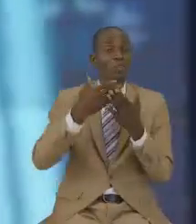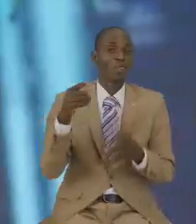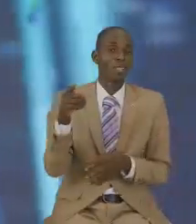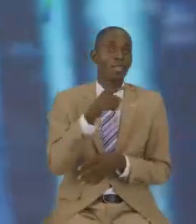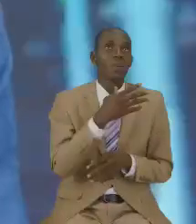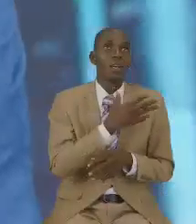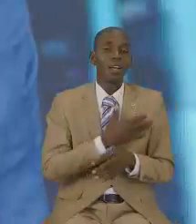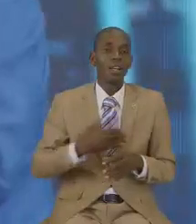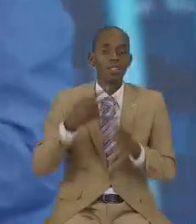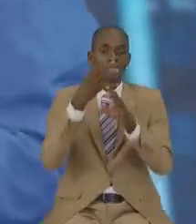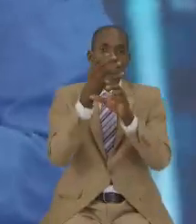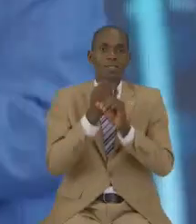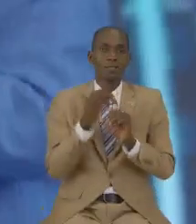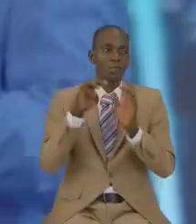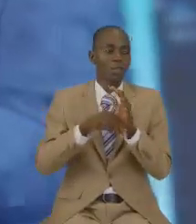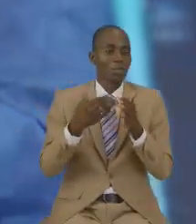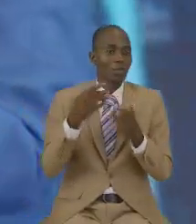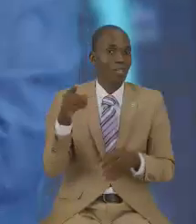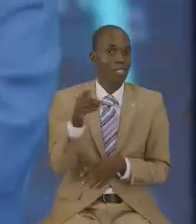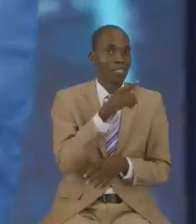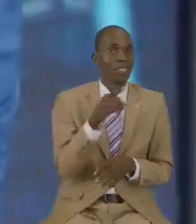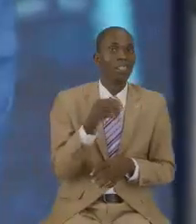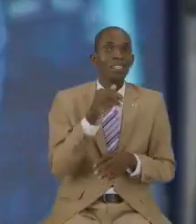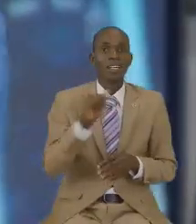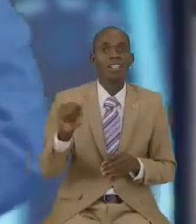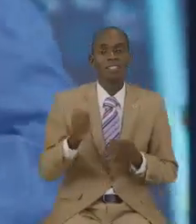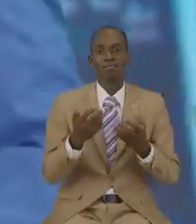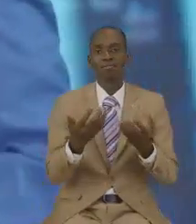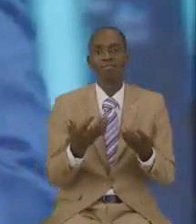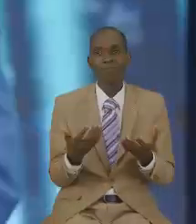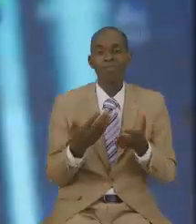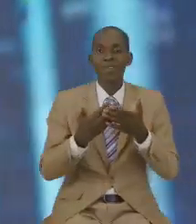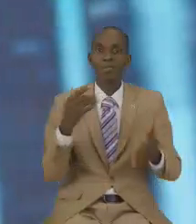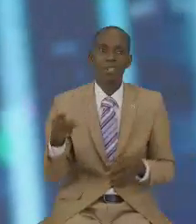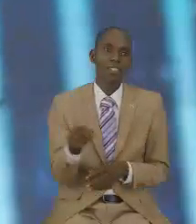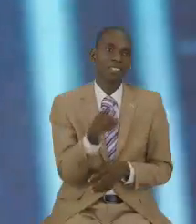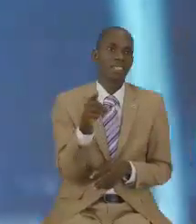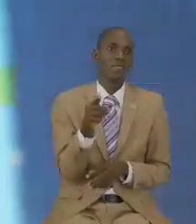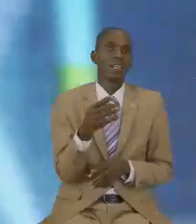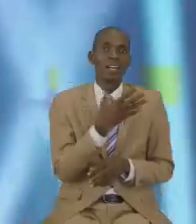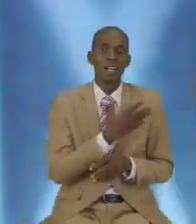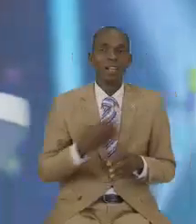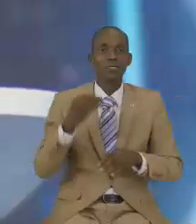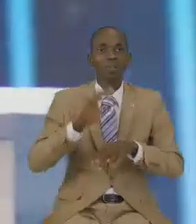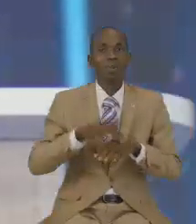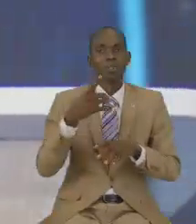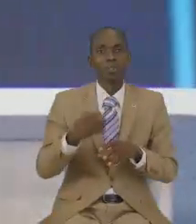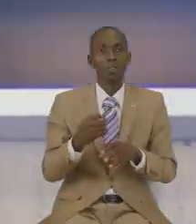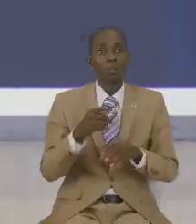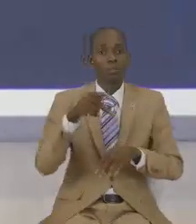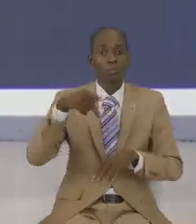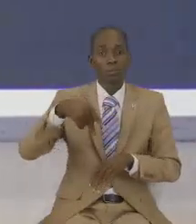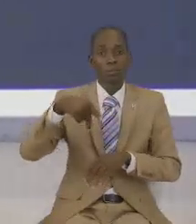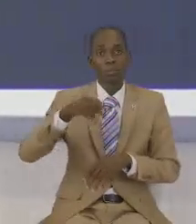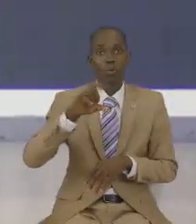an achievement ahead of them, a desire ahead of them. But Paul the Apostle said,